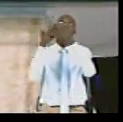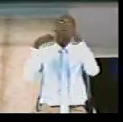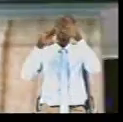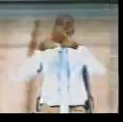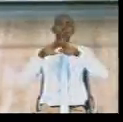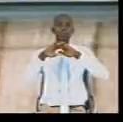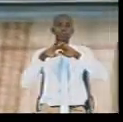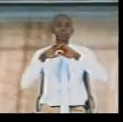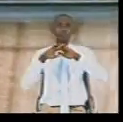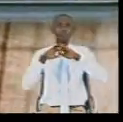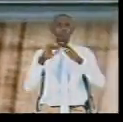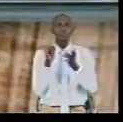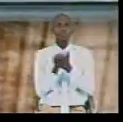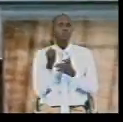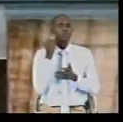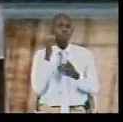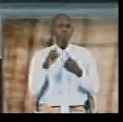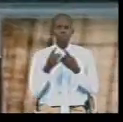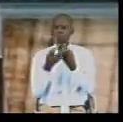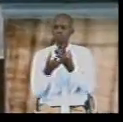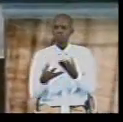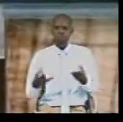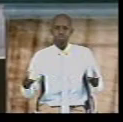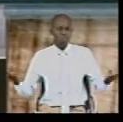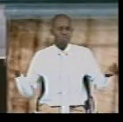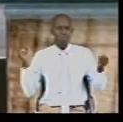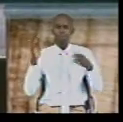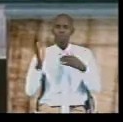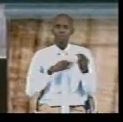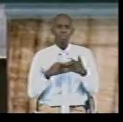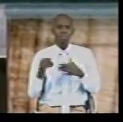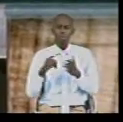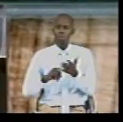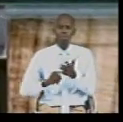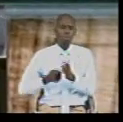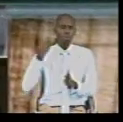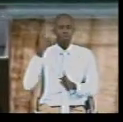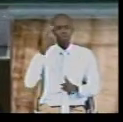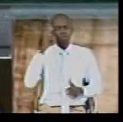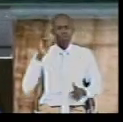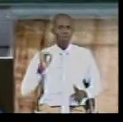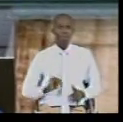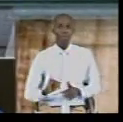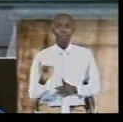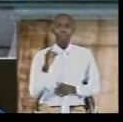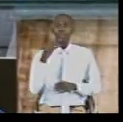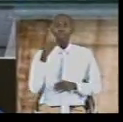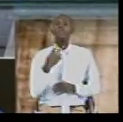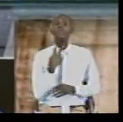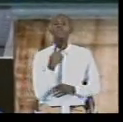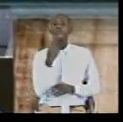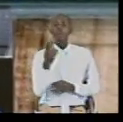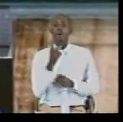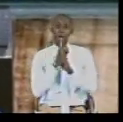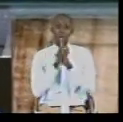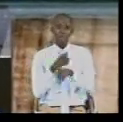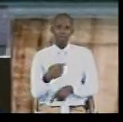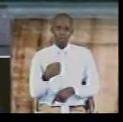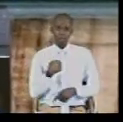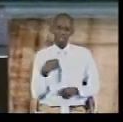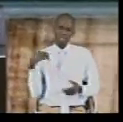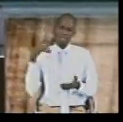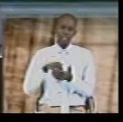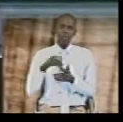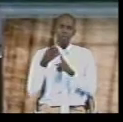have settled it once and forever. The voice answered me again from